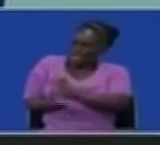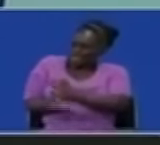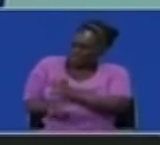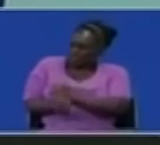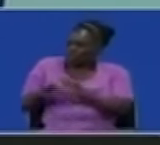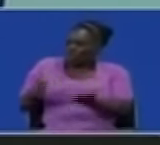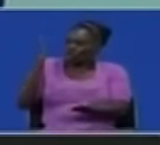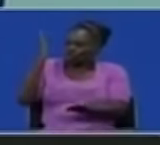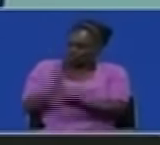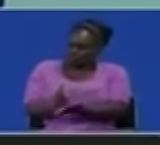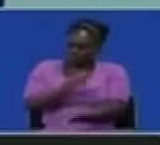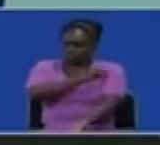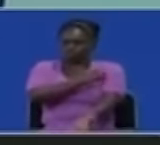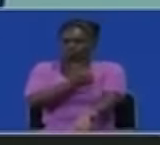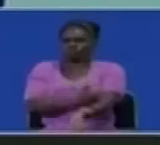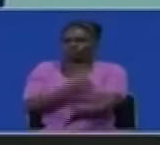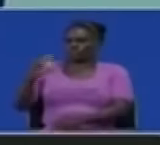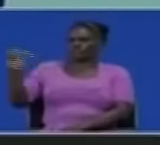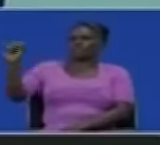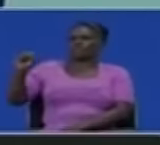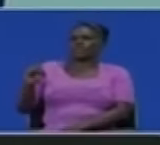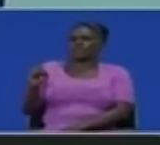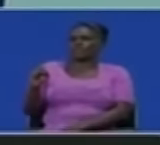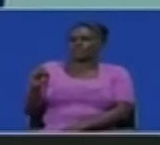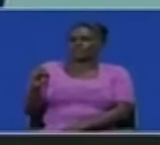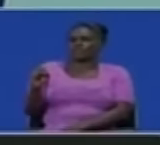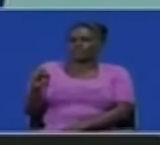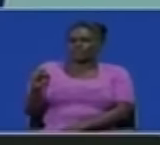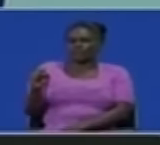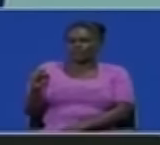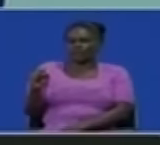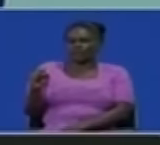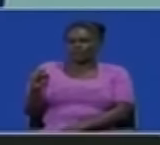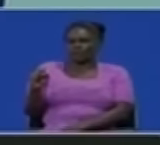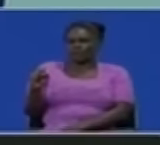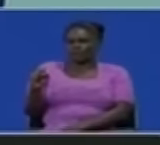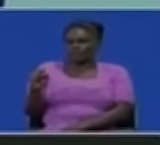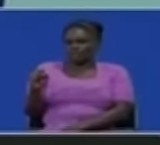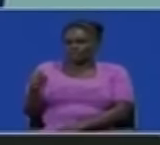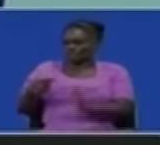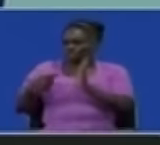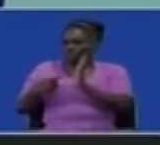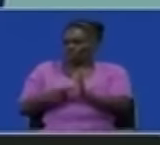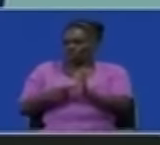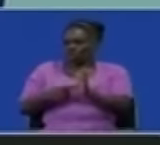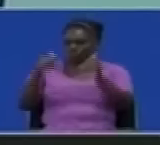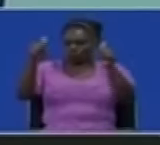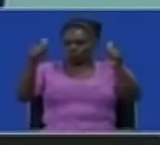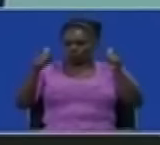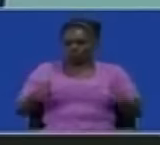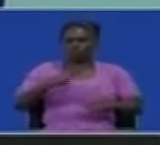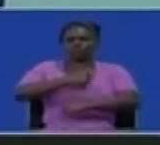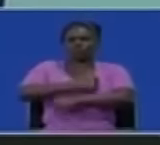of authorization by the Cabinet Secretary. And he says it should be prominently displayed on the notice board of the